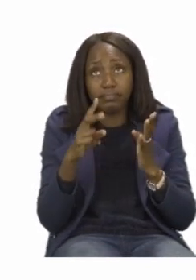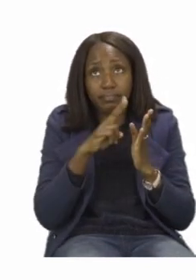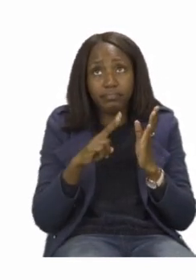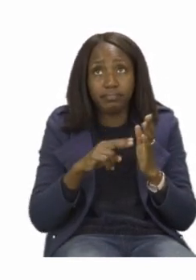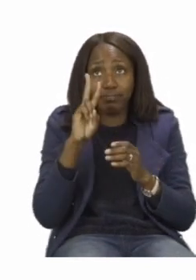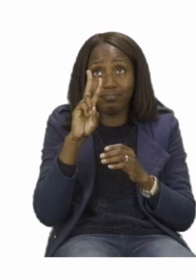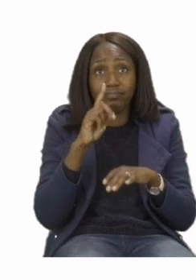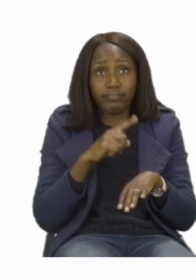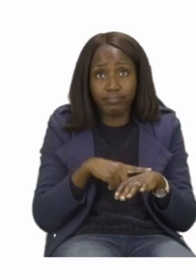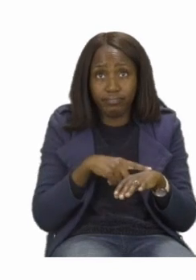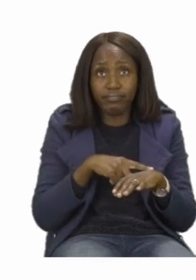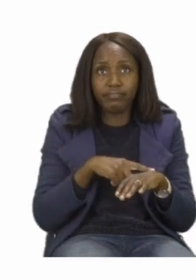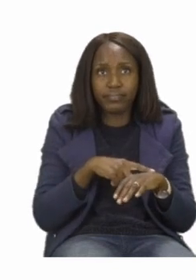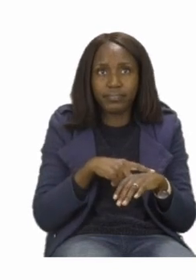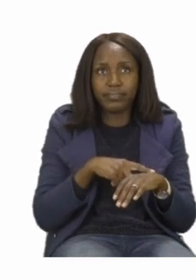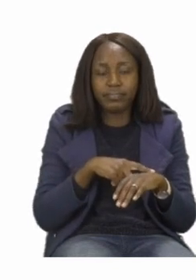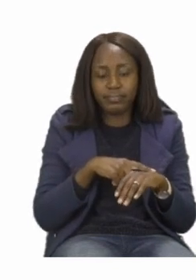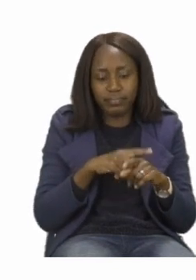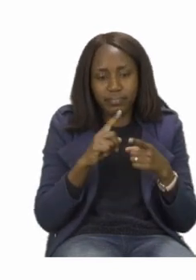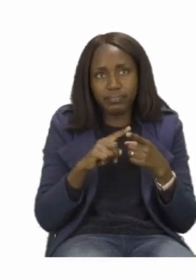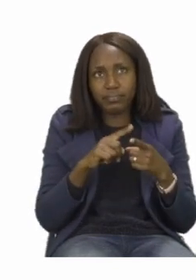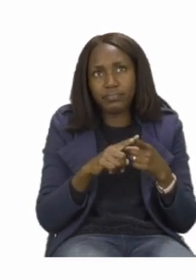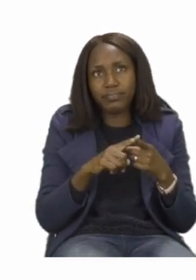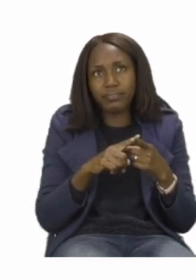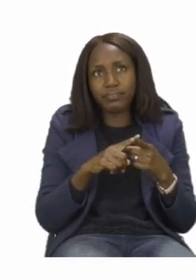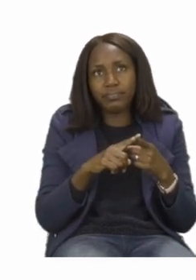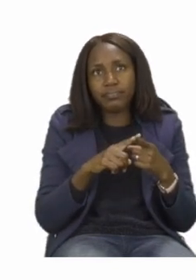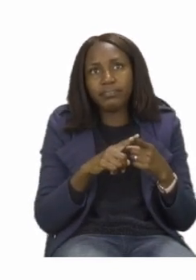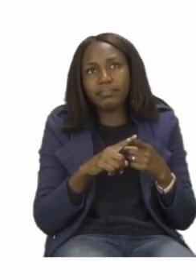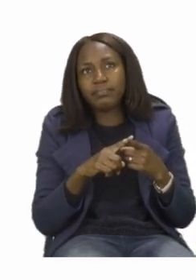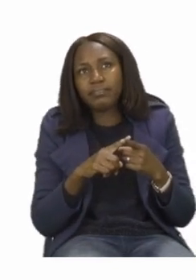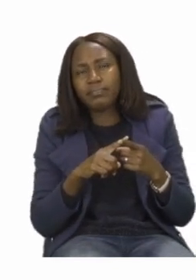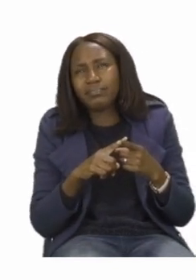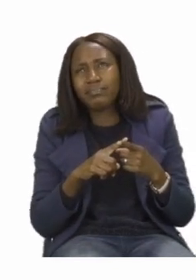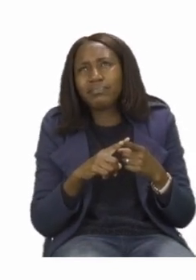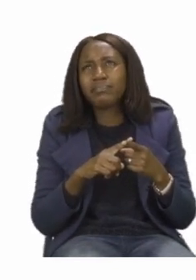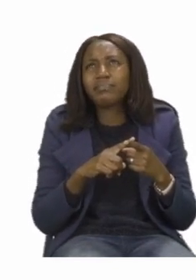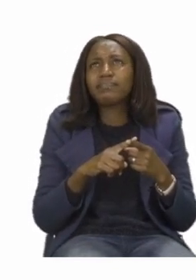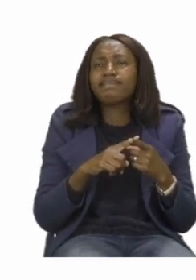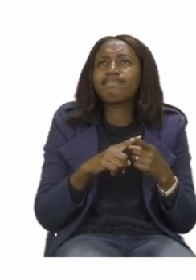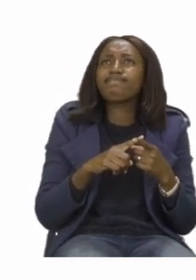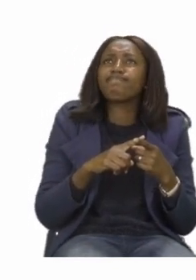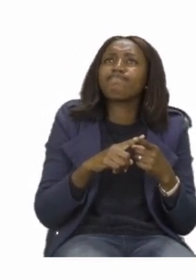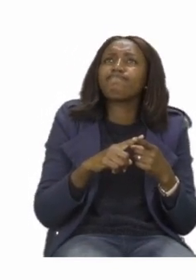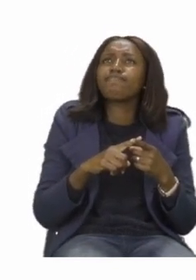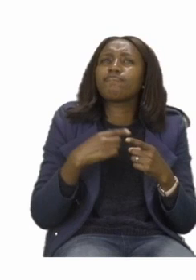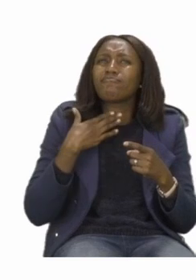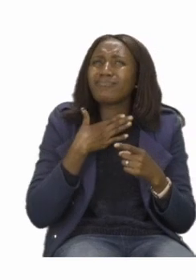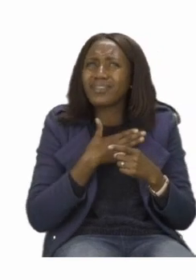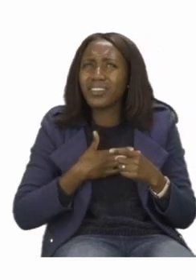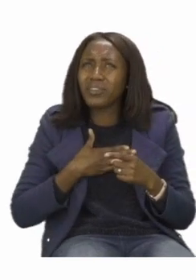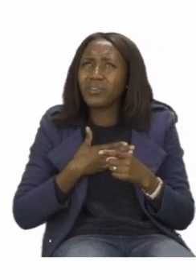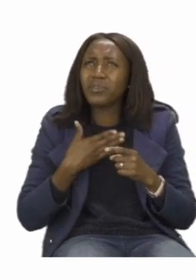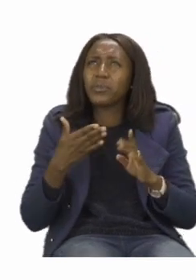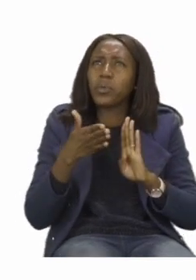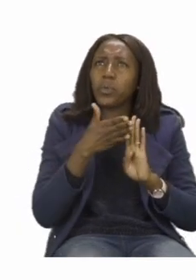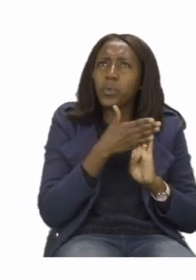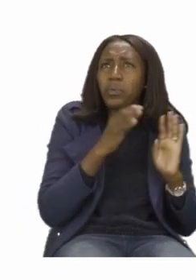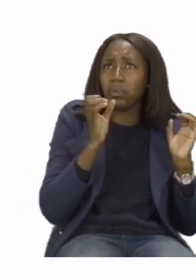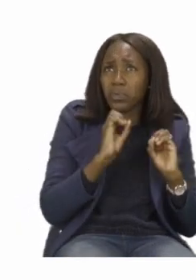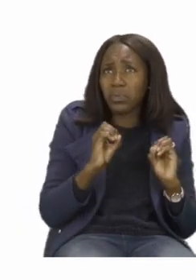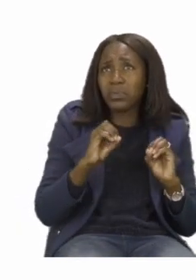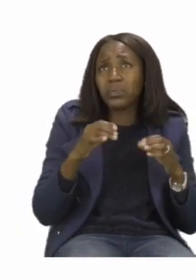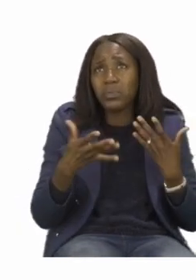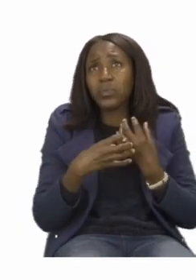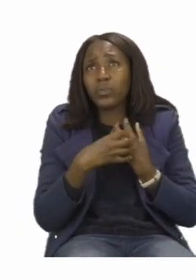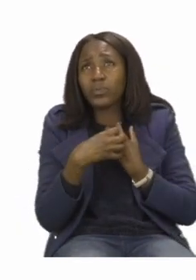what is going on. Number 1 says, what must you do if you are lost